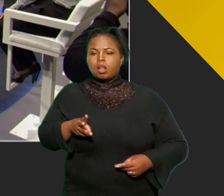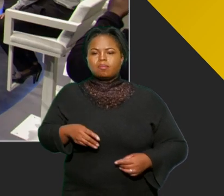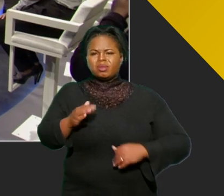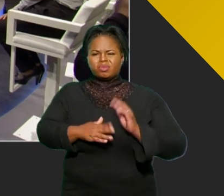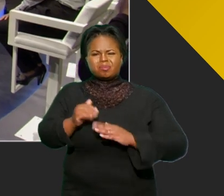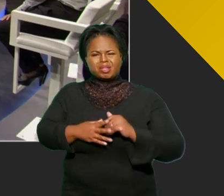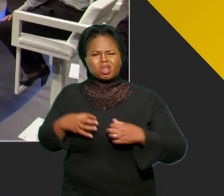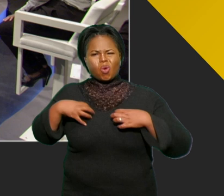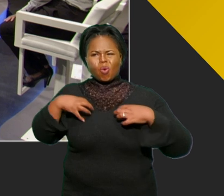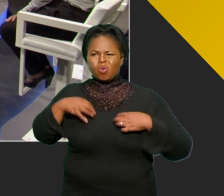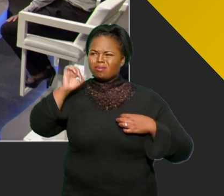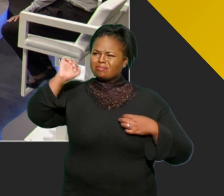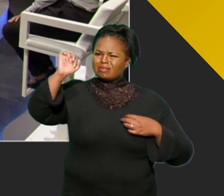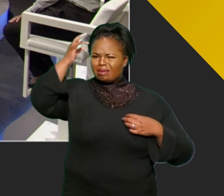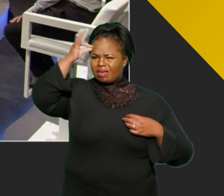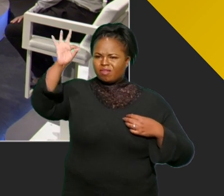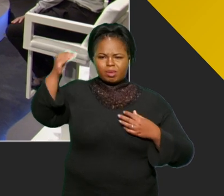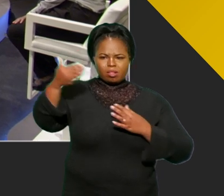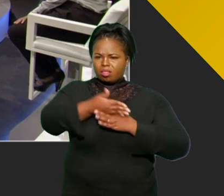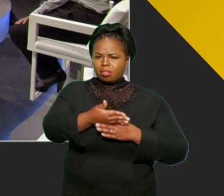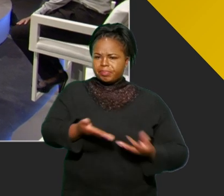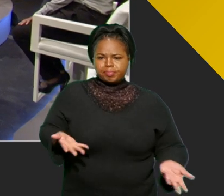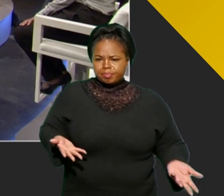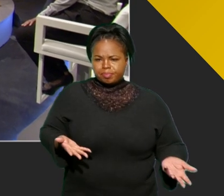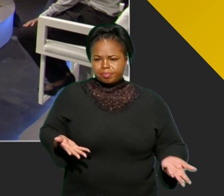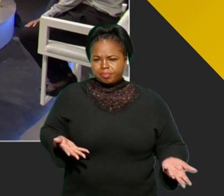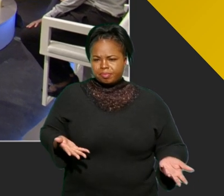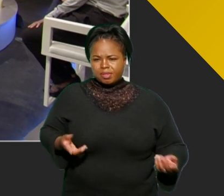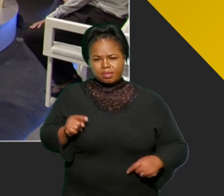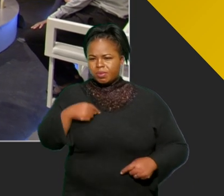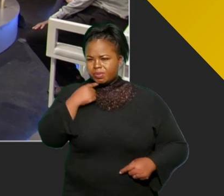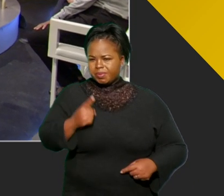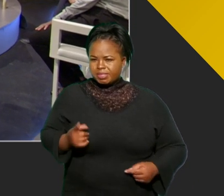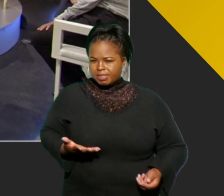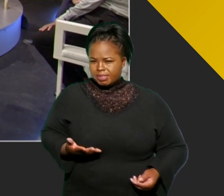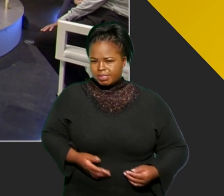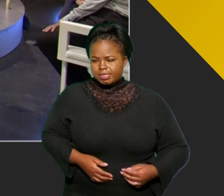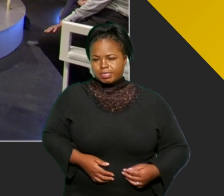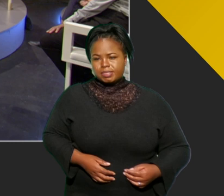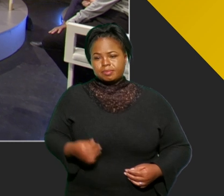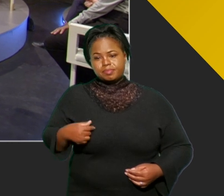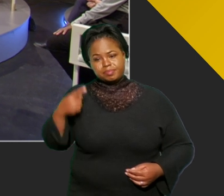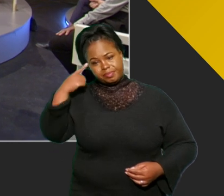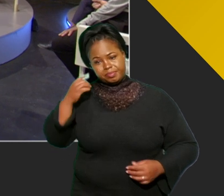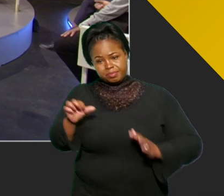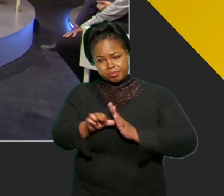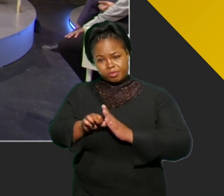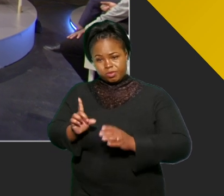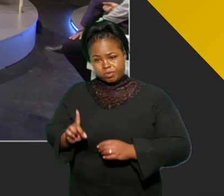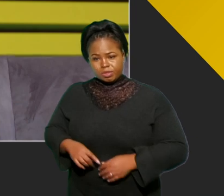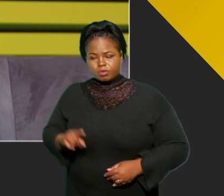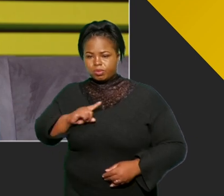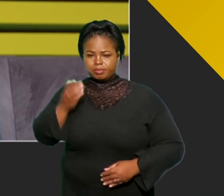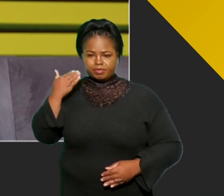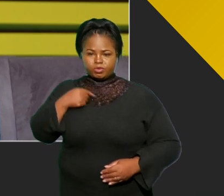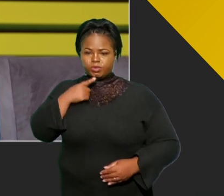buildings are being owned and government intervention has not worked. So what are we saying? You know, what I think is important in this discussion, as you